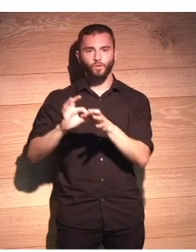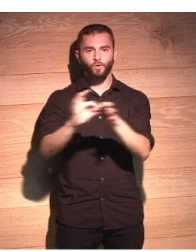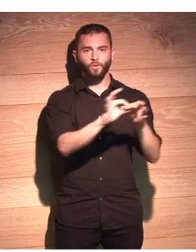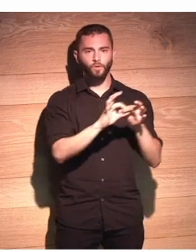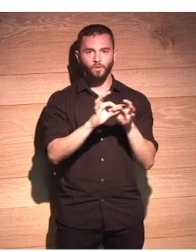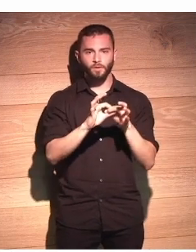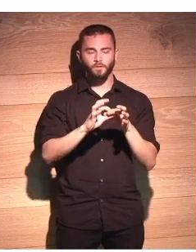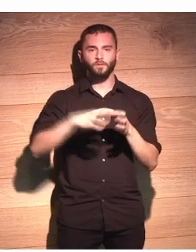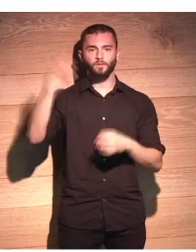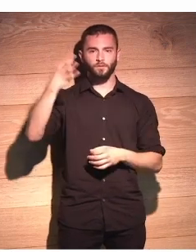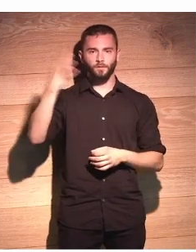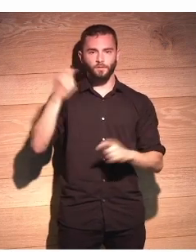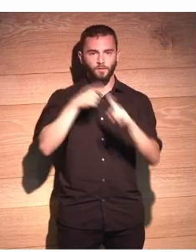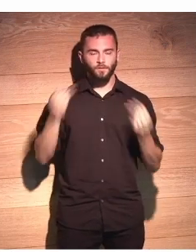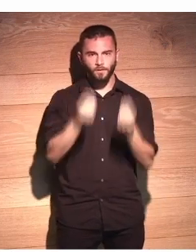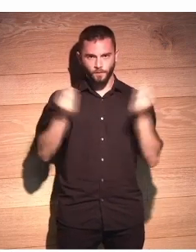all.